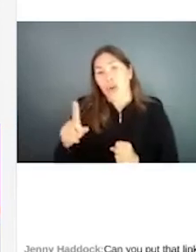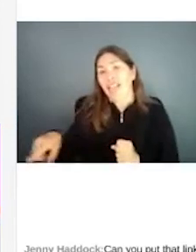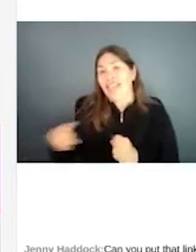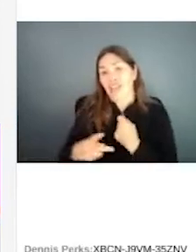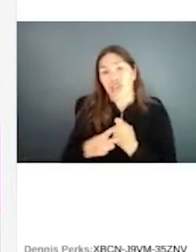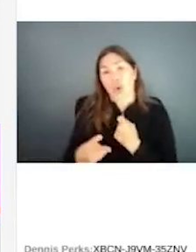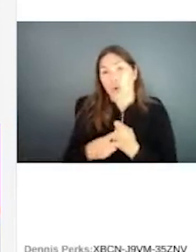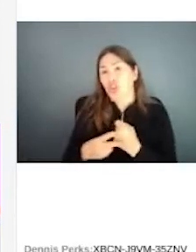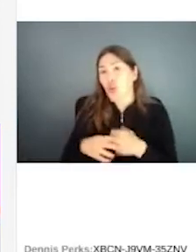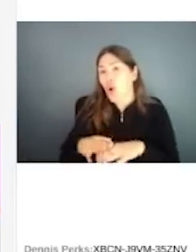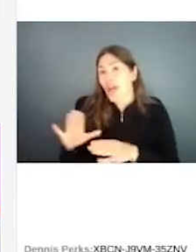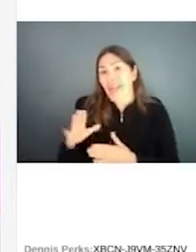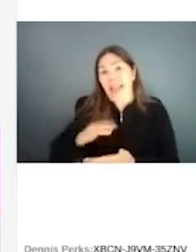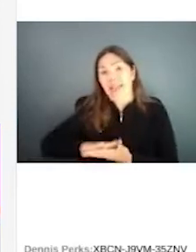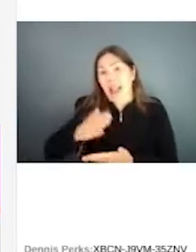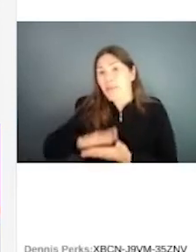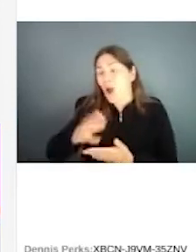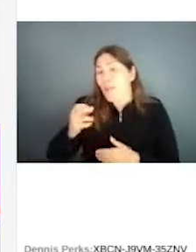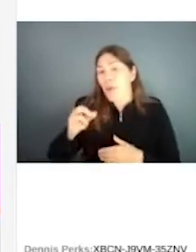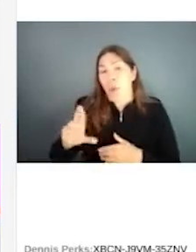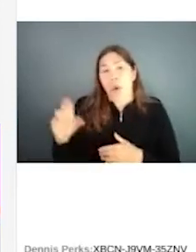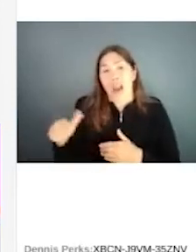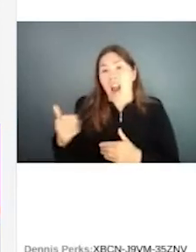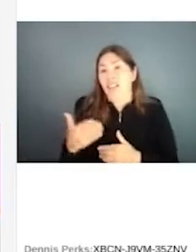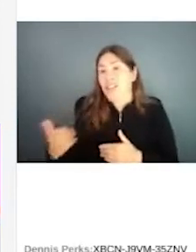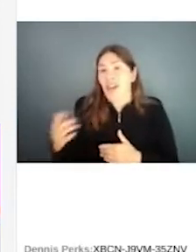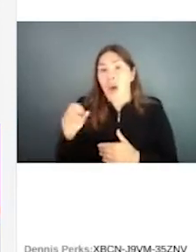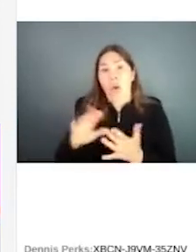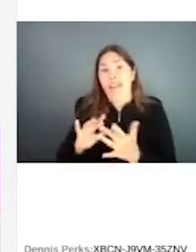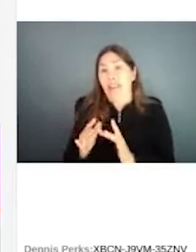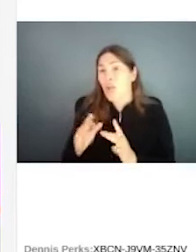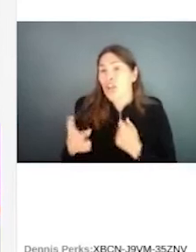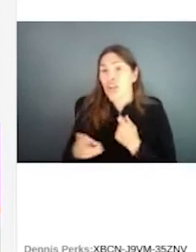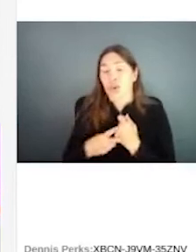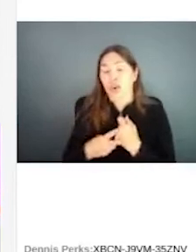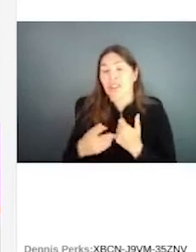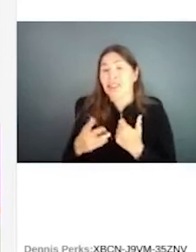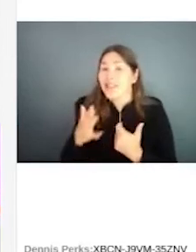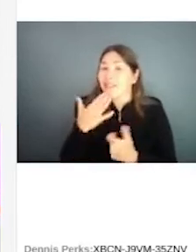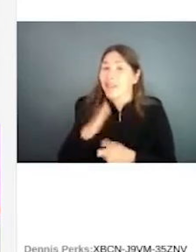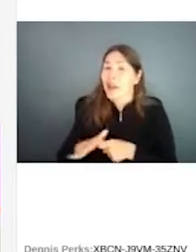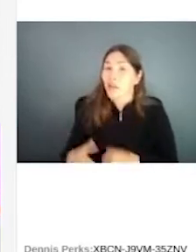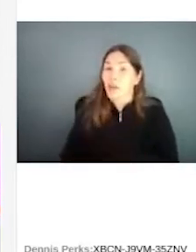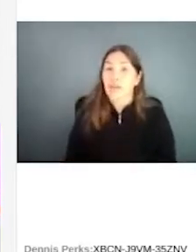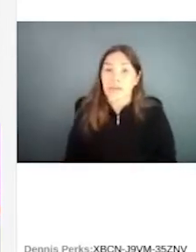on their laptop or other device or network storage is adequate.